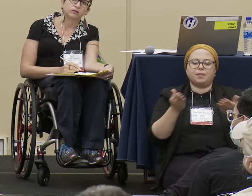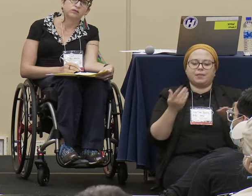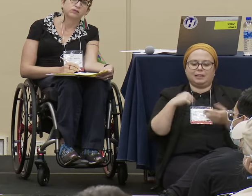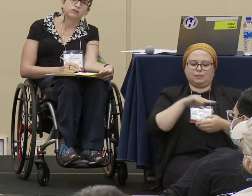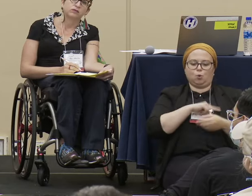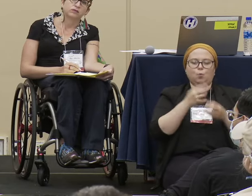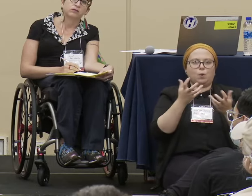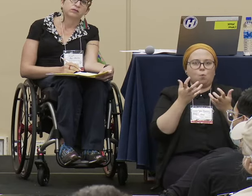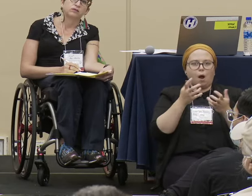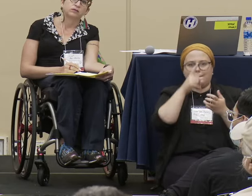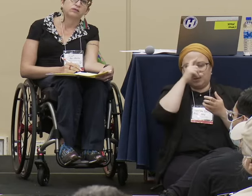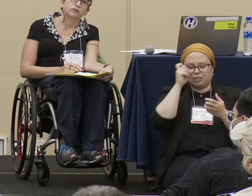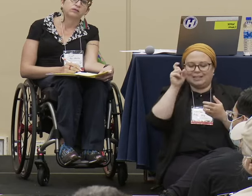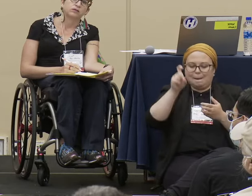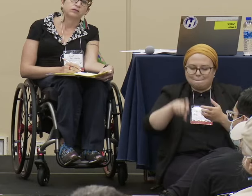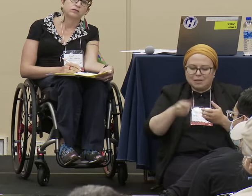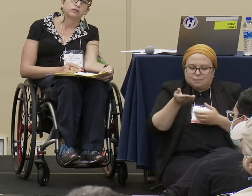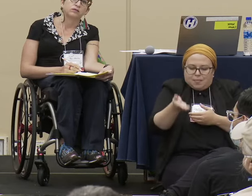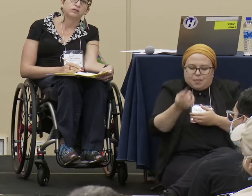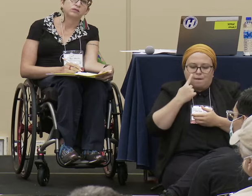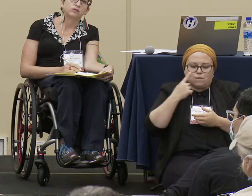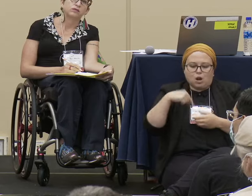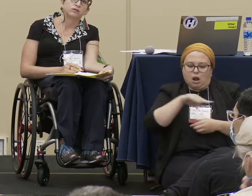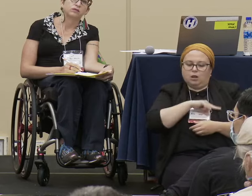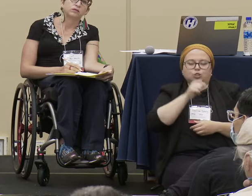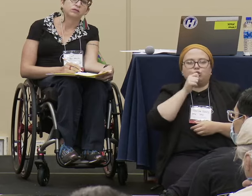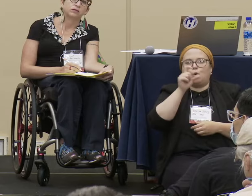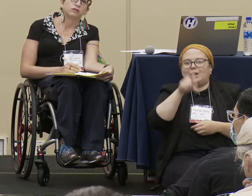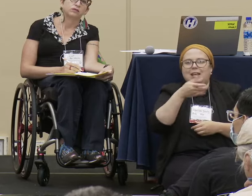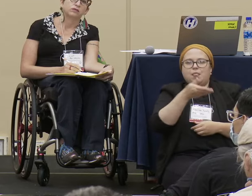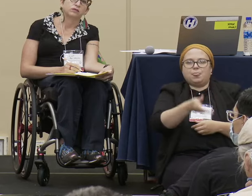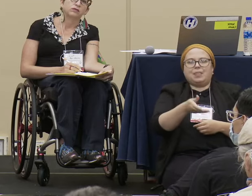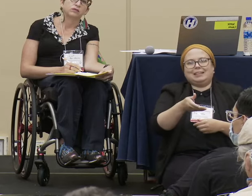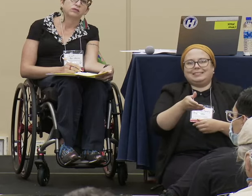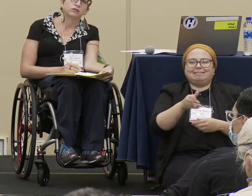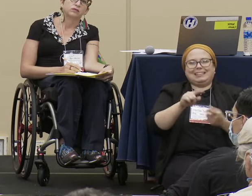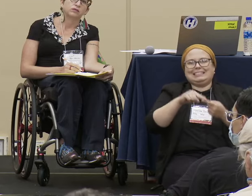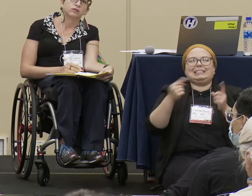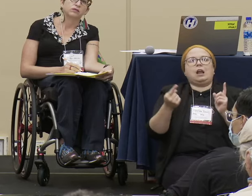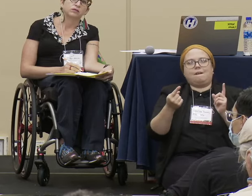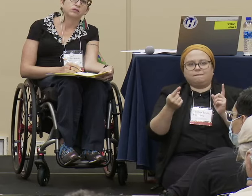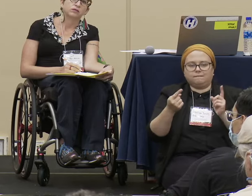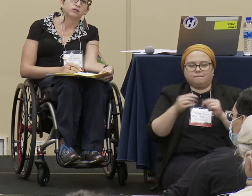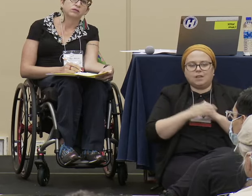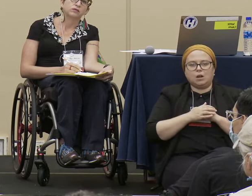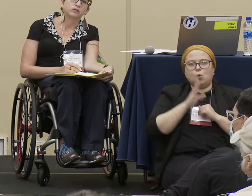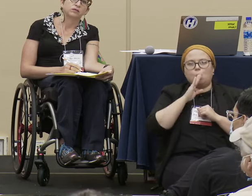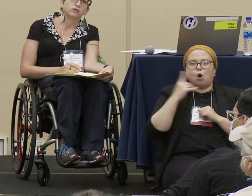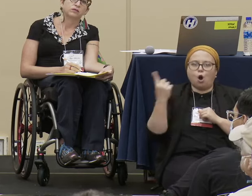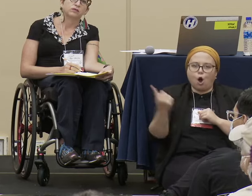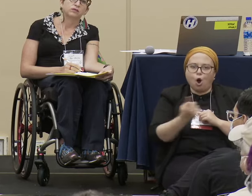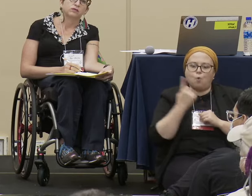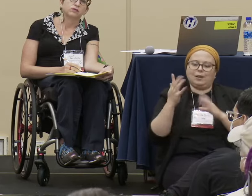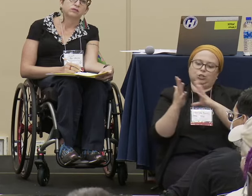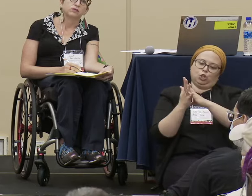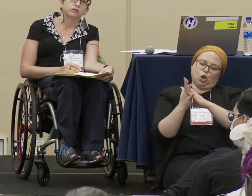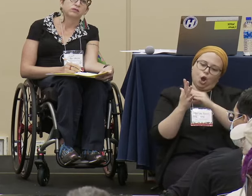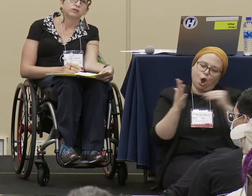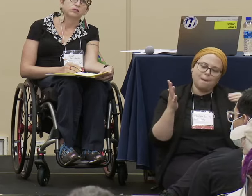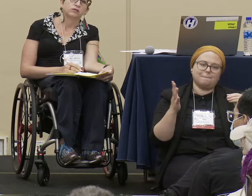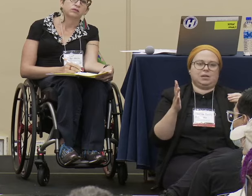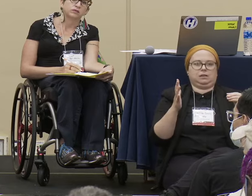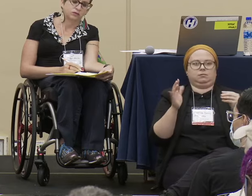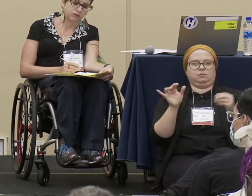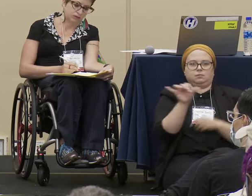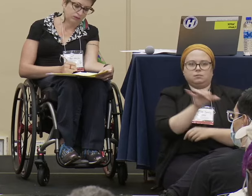us, not because we need this instead of. It will always, always, always lead to the replication of those dynamics. I can't tell you how